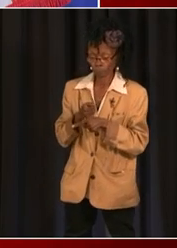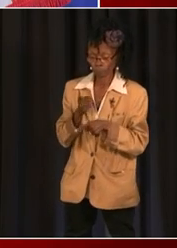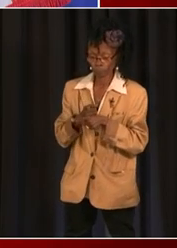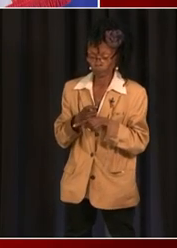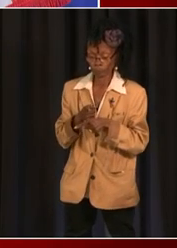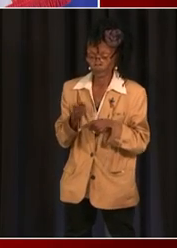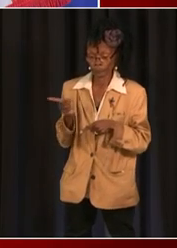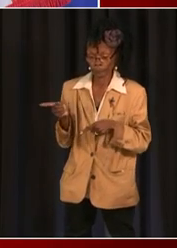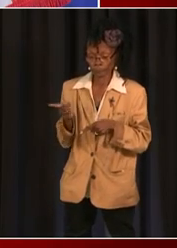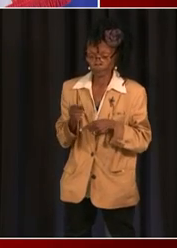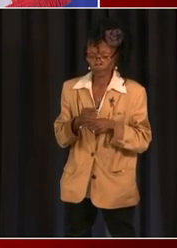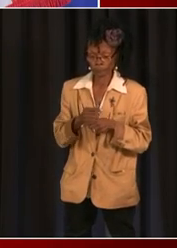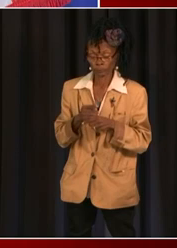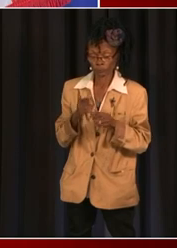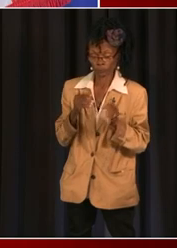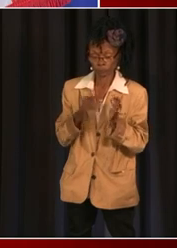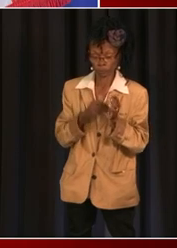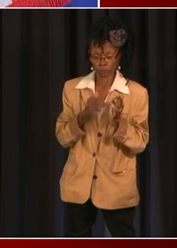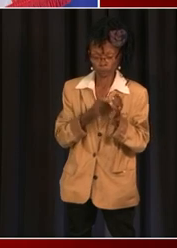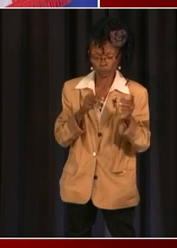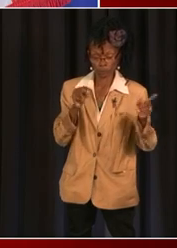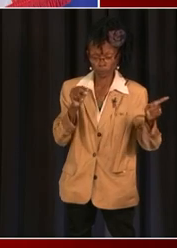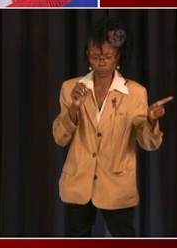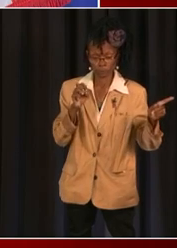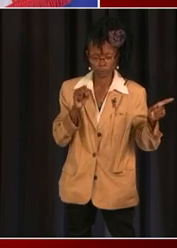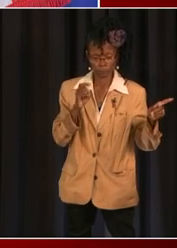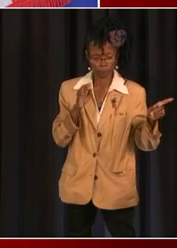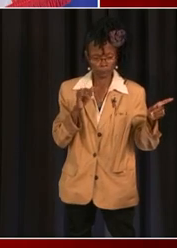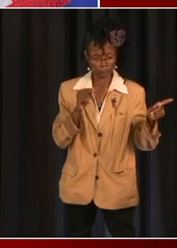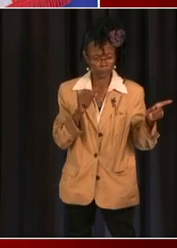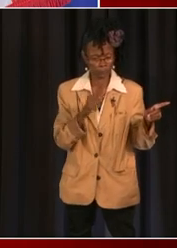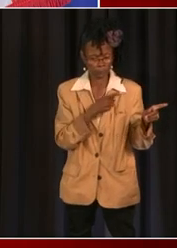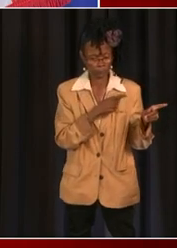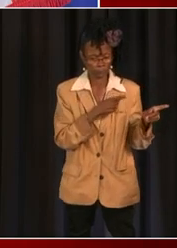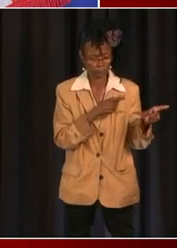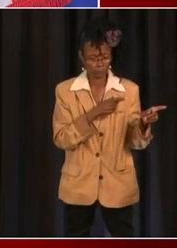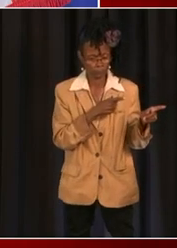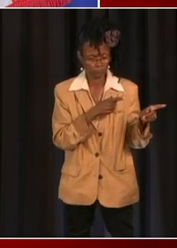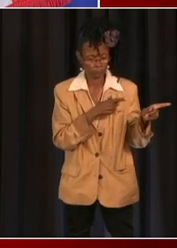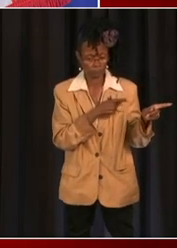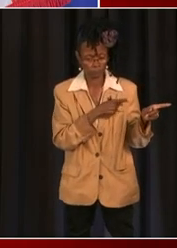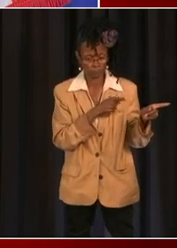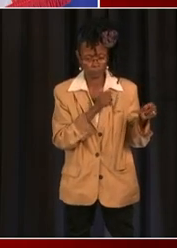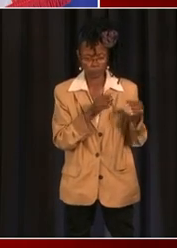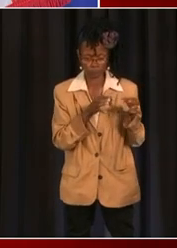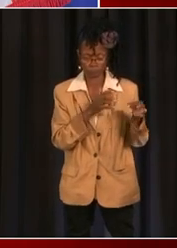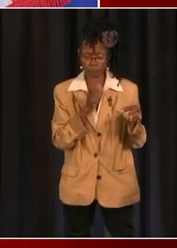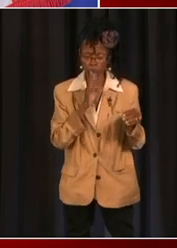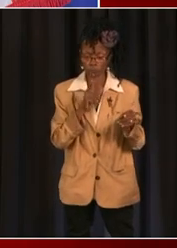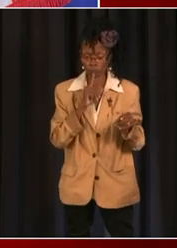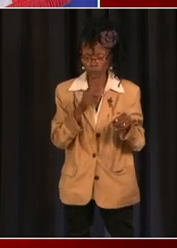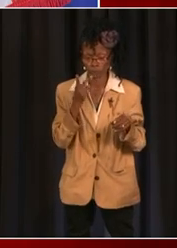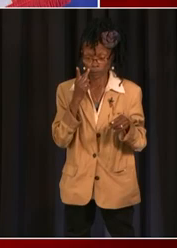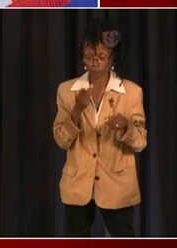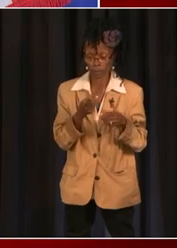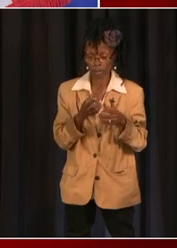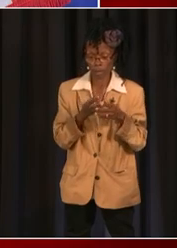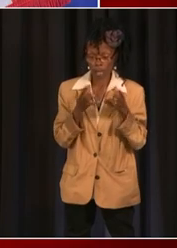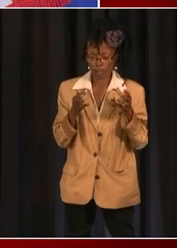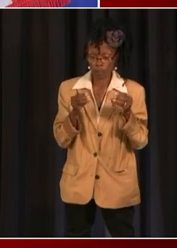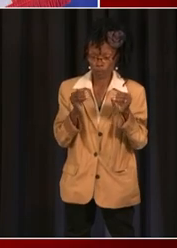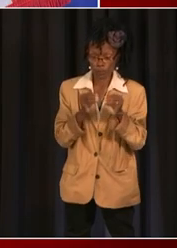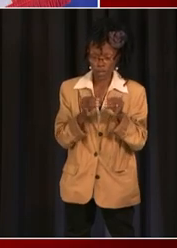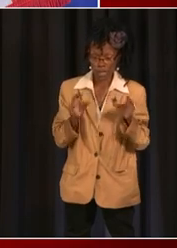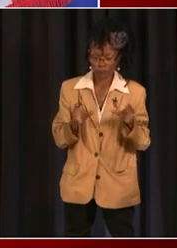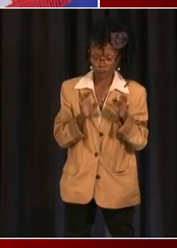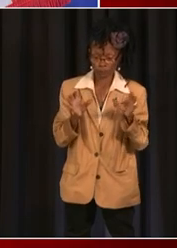think if Dr. Nesbitt didn't say it, she usually says it, is that we see more activity. We see kids being involved in more things, and we